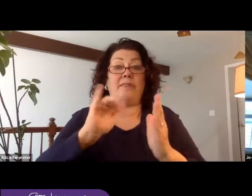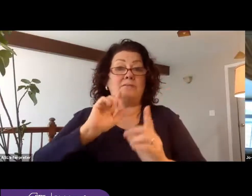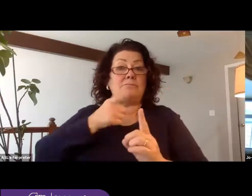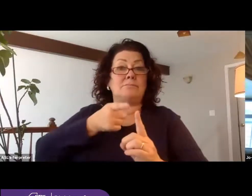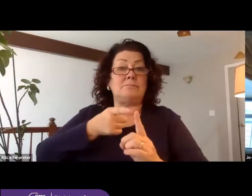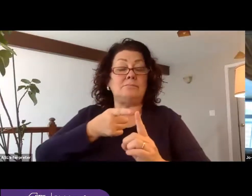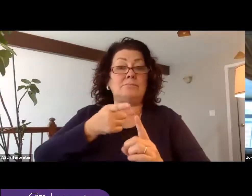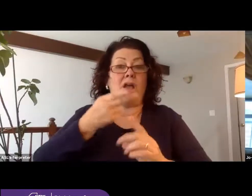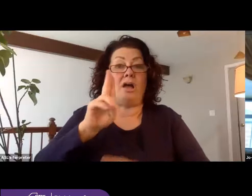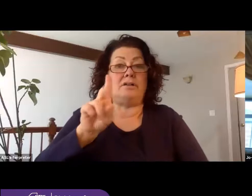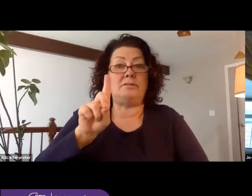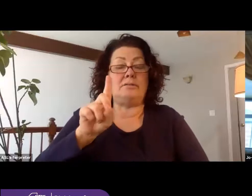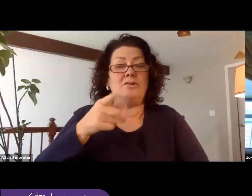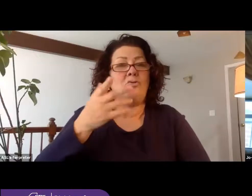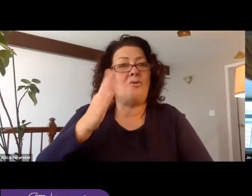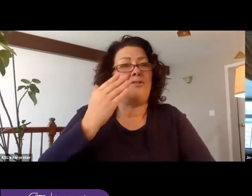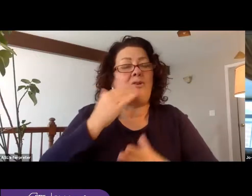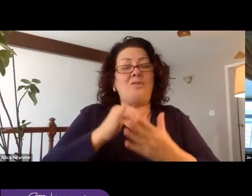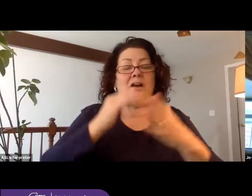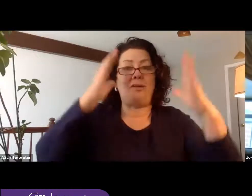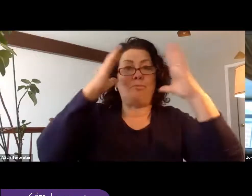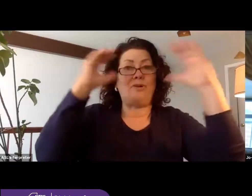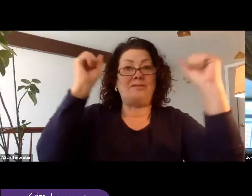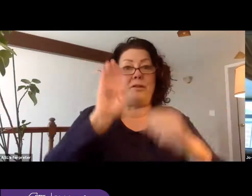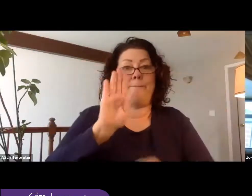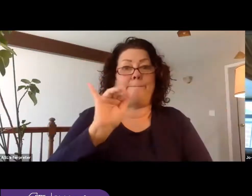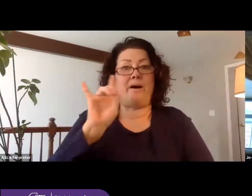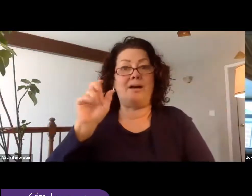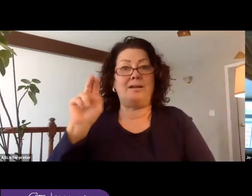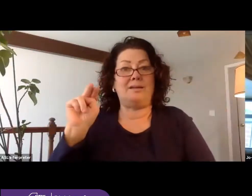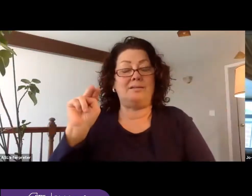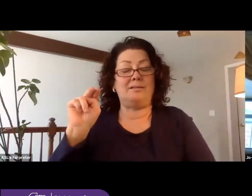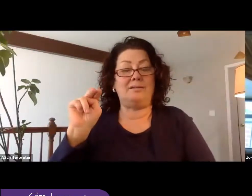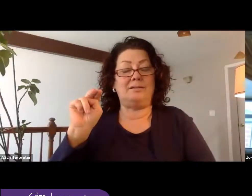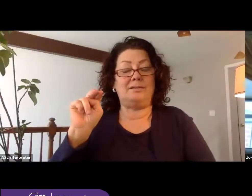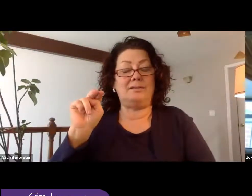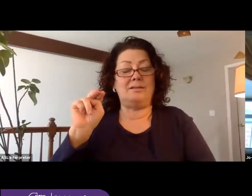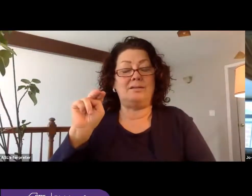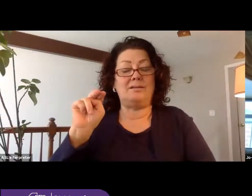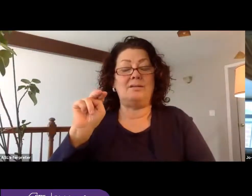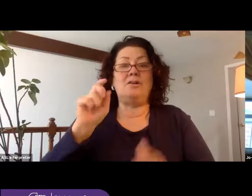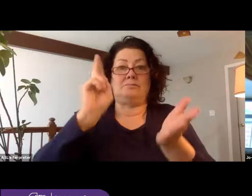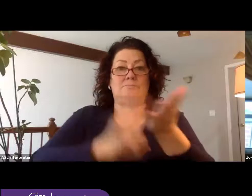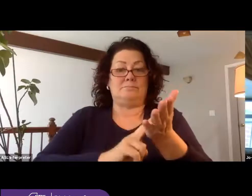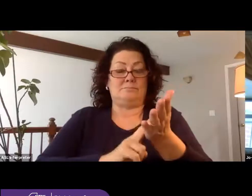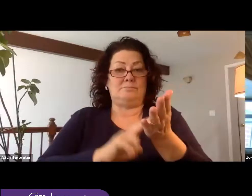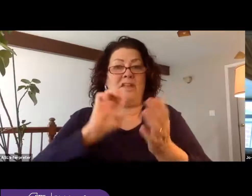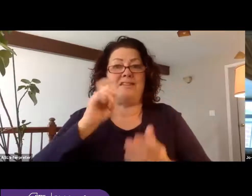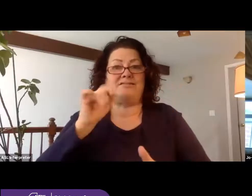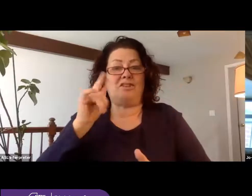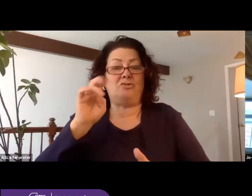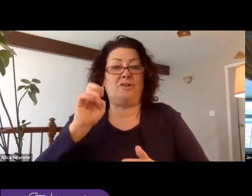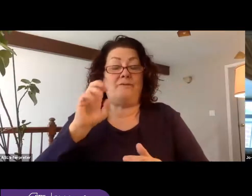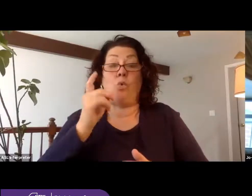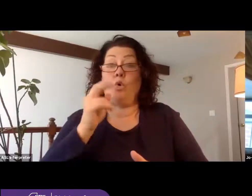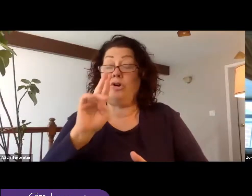President Biden, as you may know, signed an executive order on preventing and combating discrimination on the basis of gender